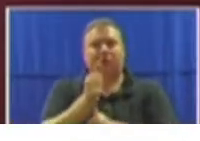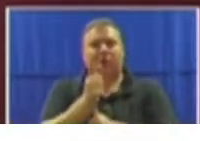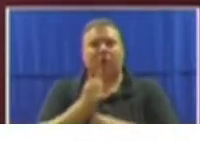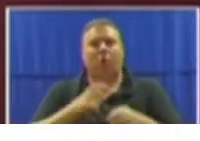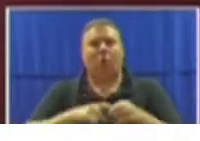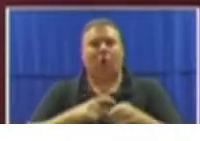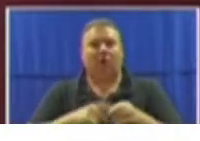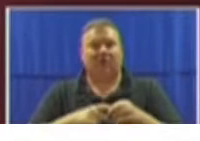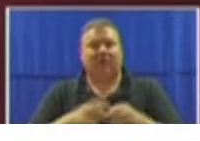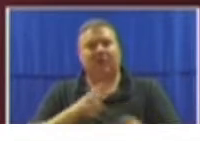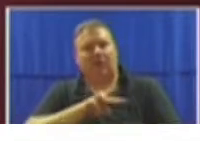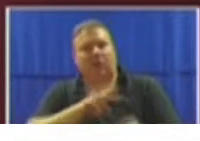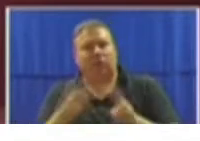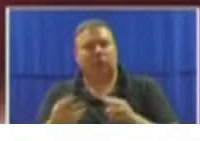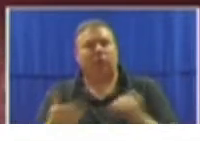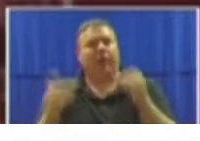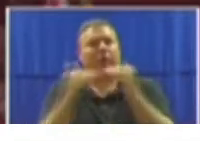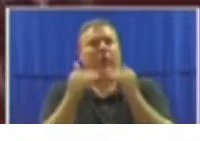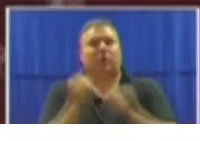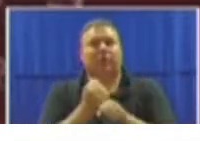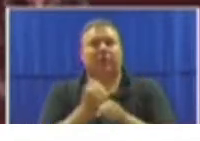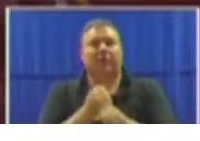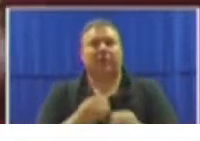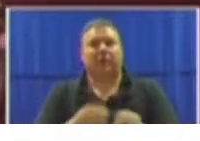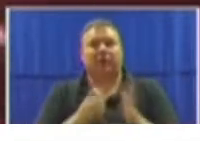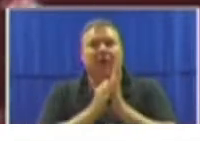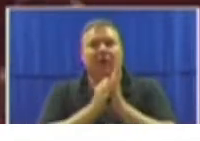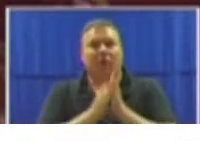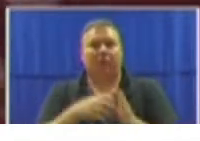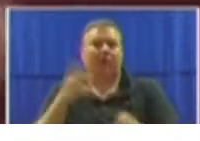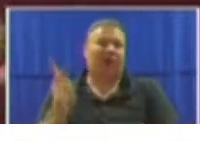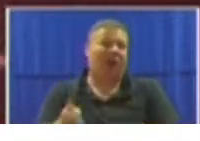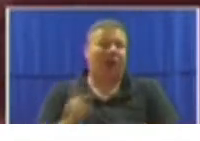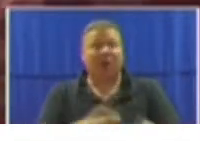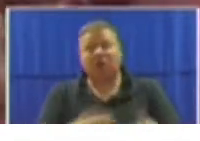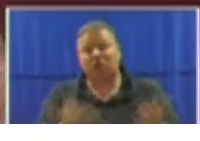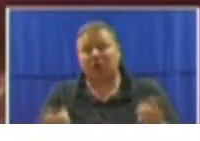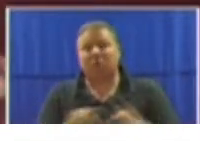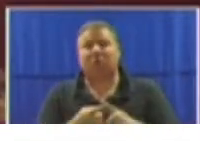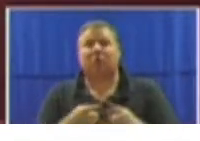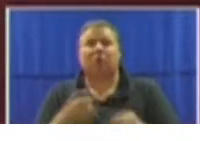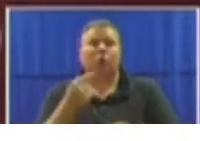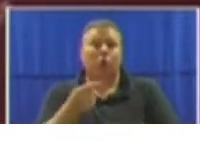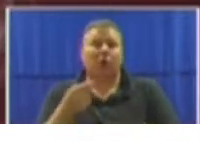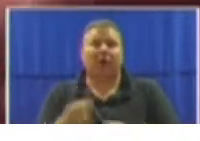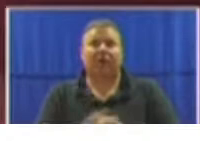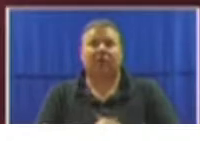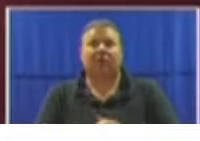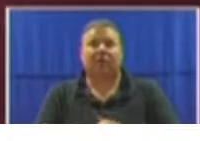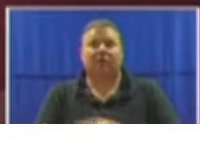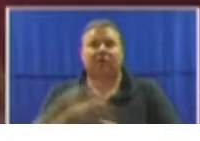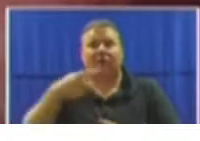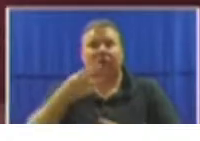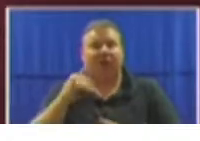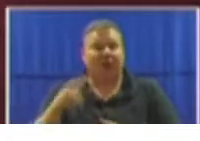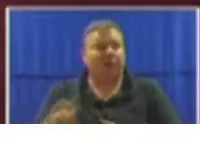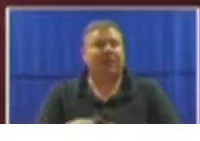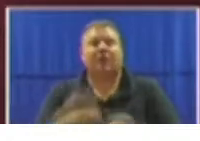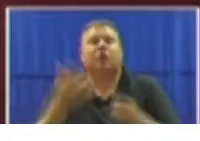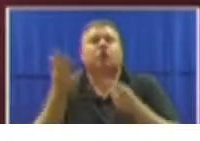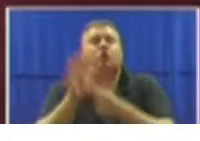and transformation. Example, Khayelitsha, Gugulethu, Philippi, you name